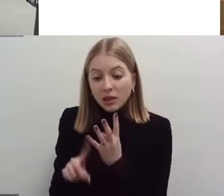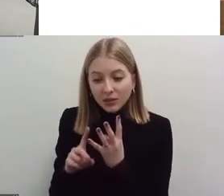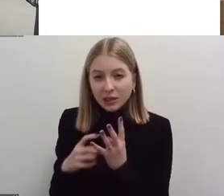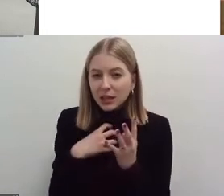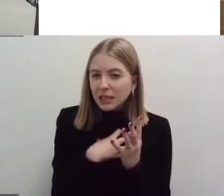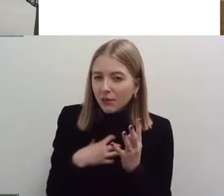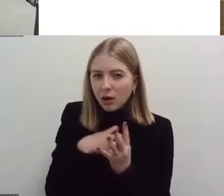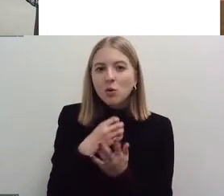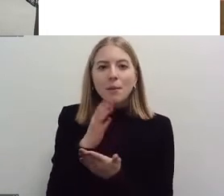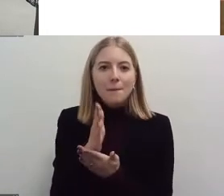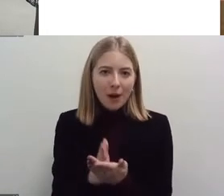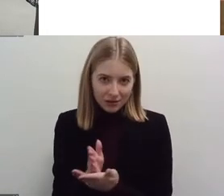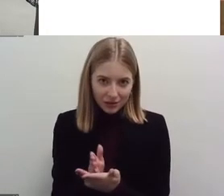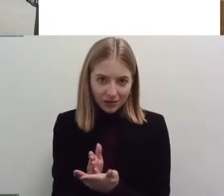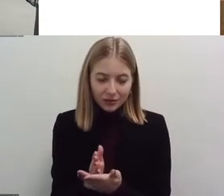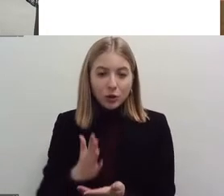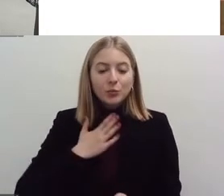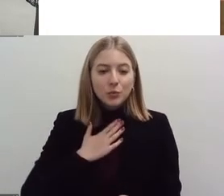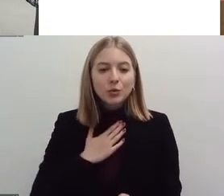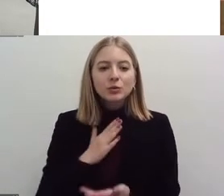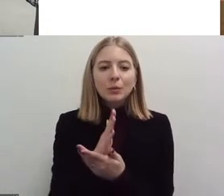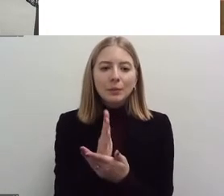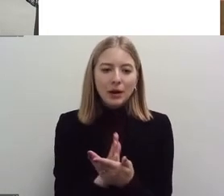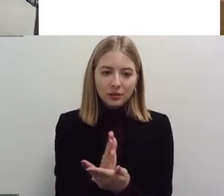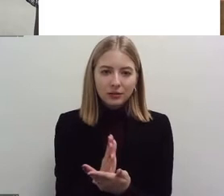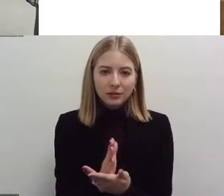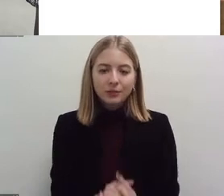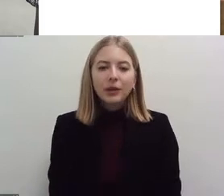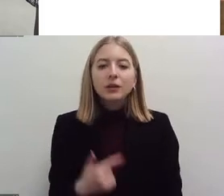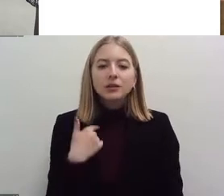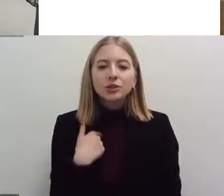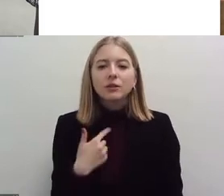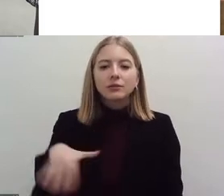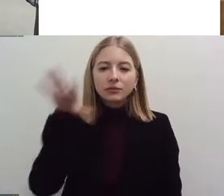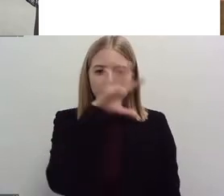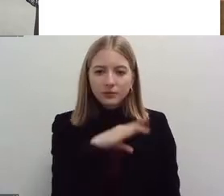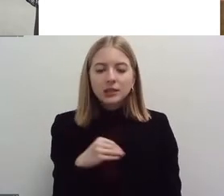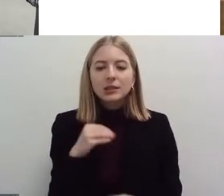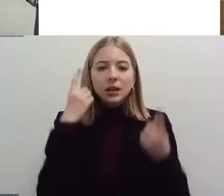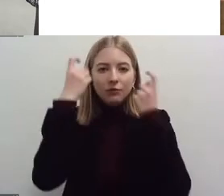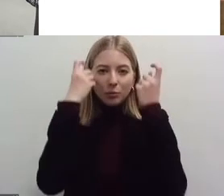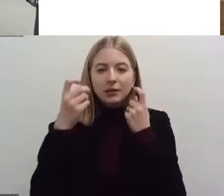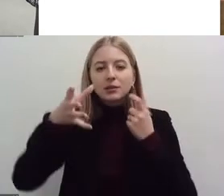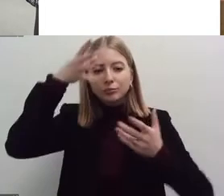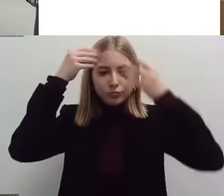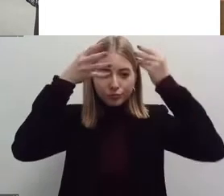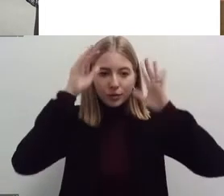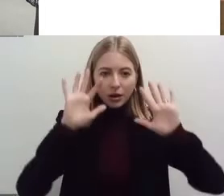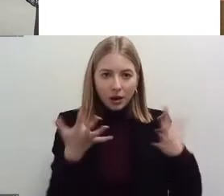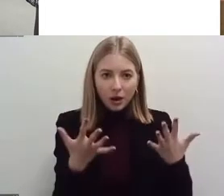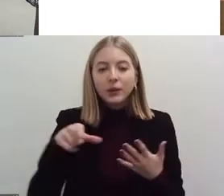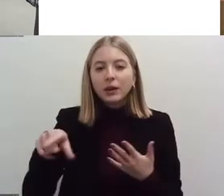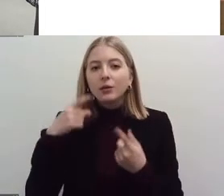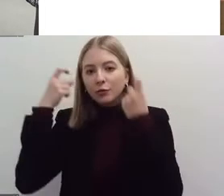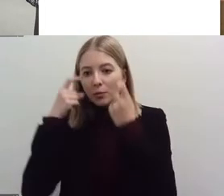reason we set the age from 18 is due to the fact that many of us before turning that age tend to feel hostility